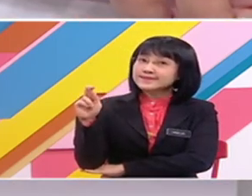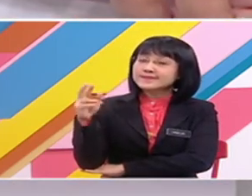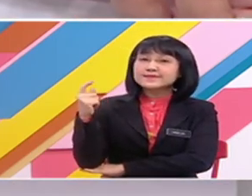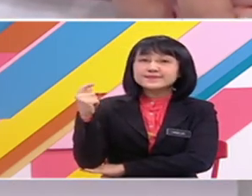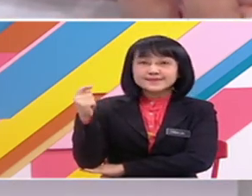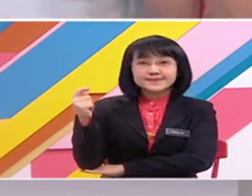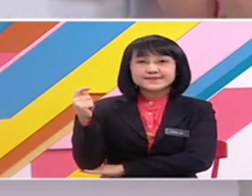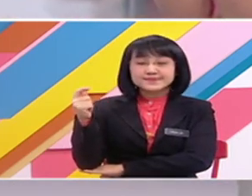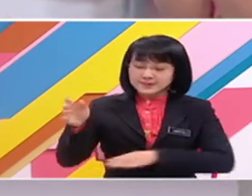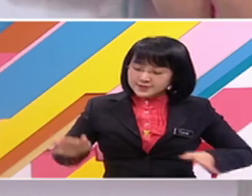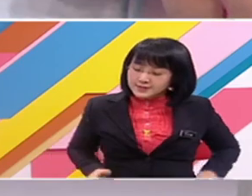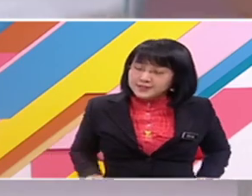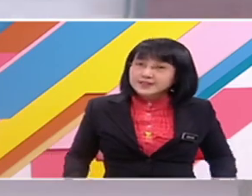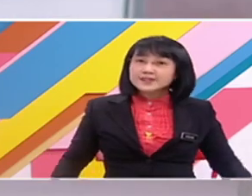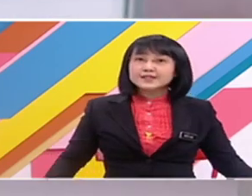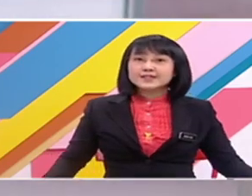S-K-I-R-T. Skirt.